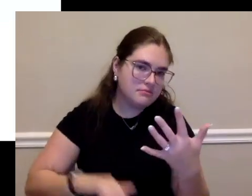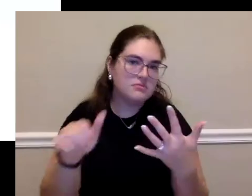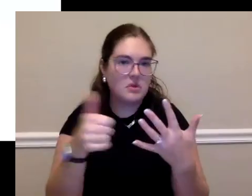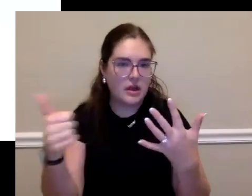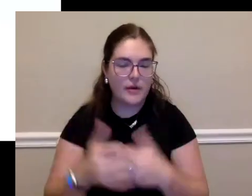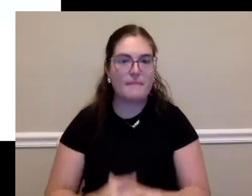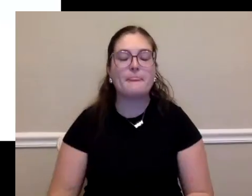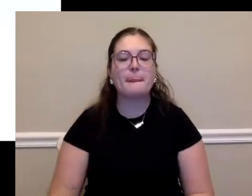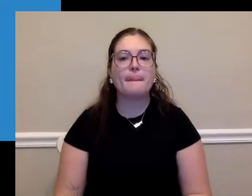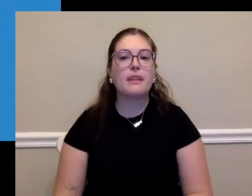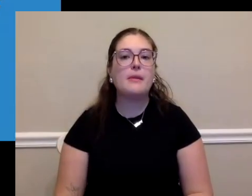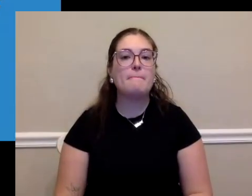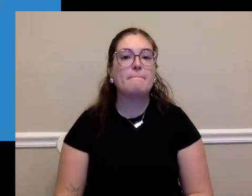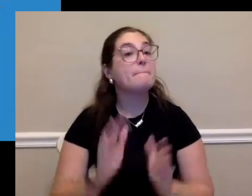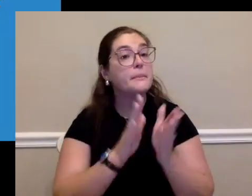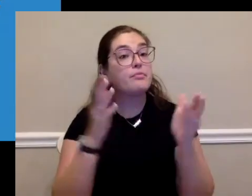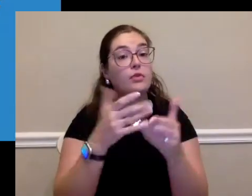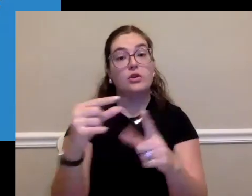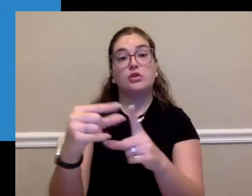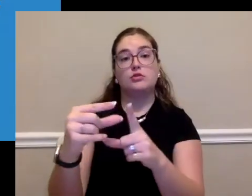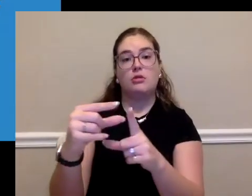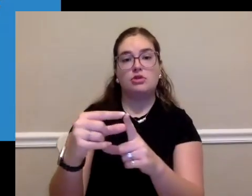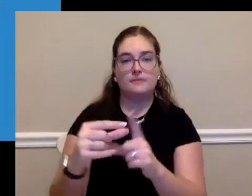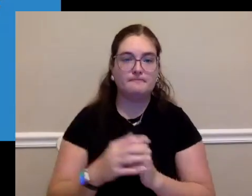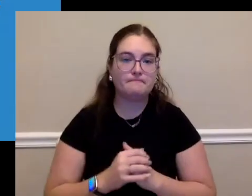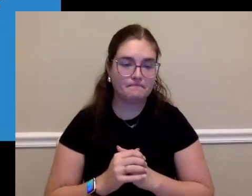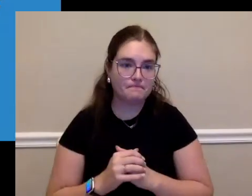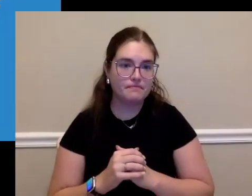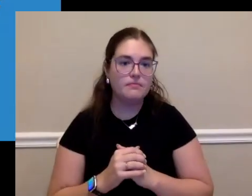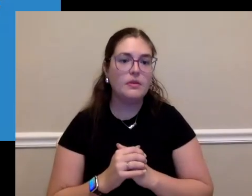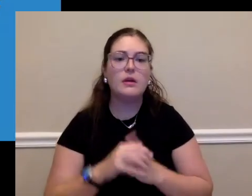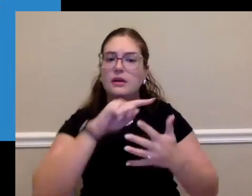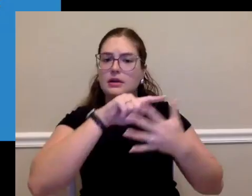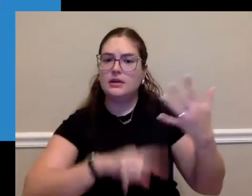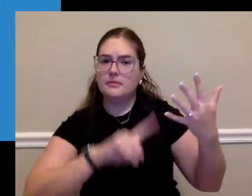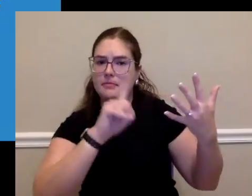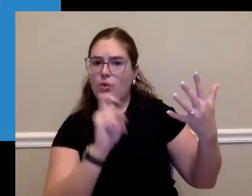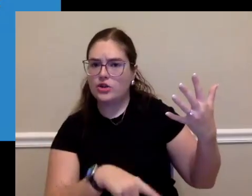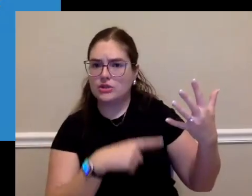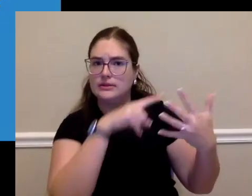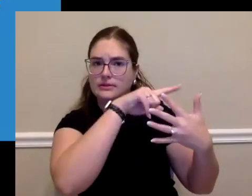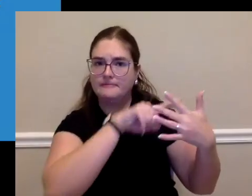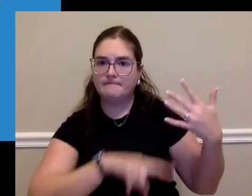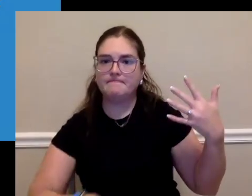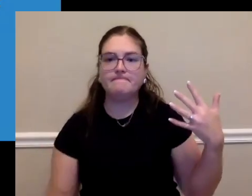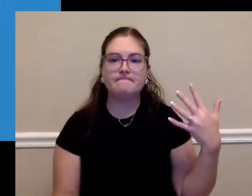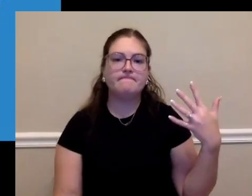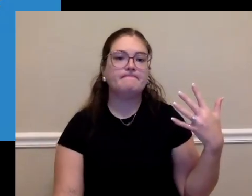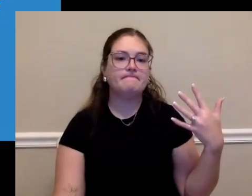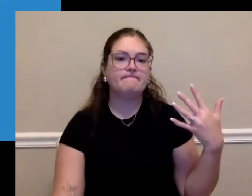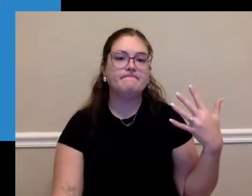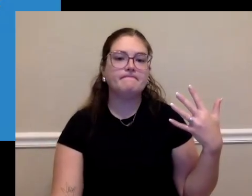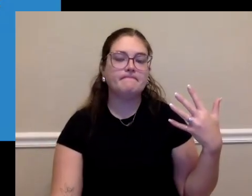So let's take a look at terminology first. So here are some of the questions we asked. Have you heard and do you use the term Latinx